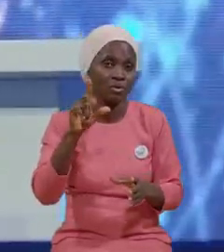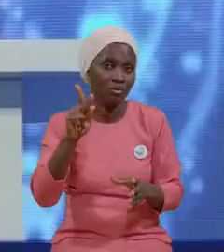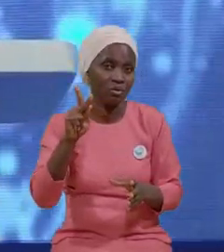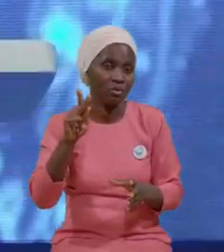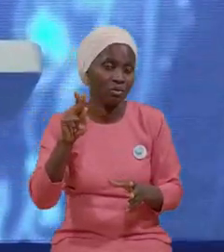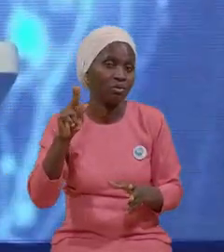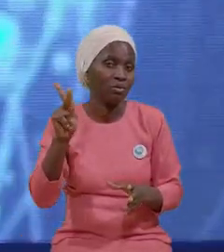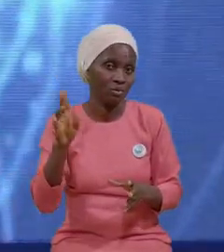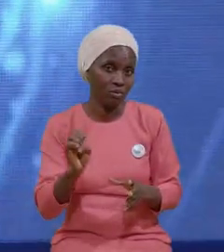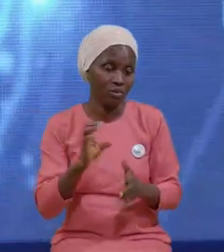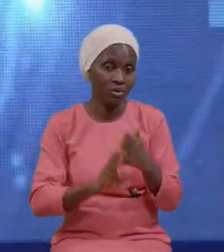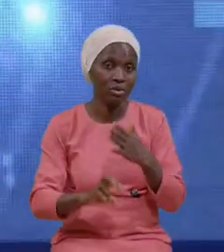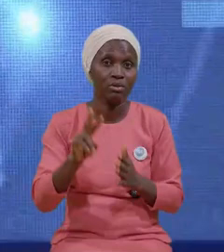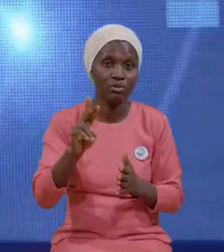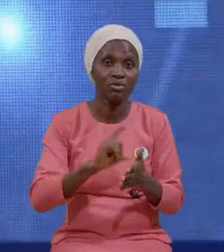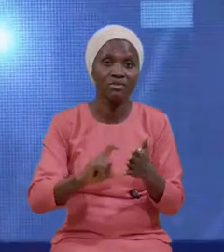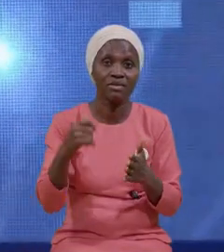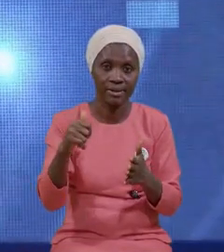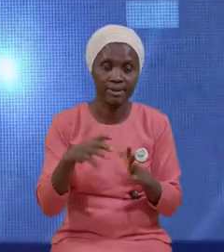And I'm reading from verse 10.